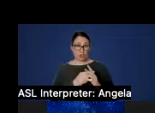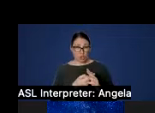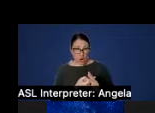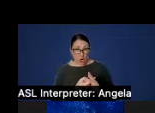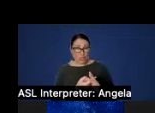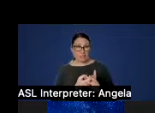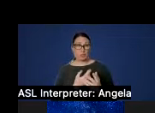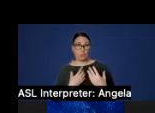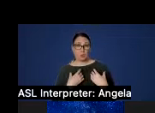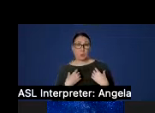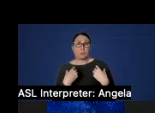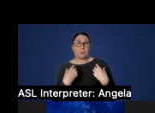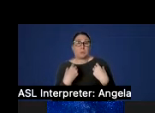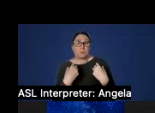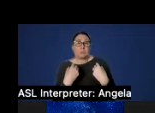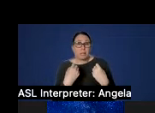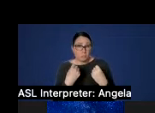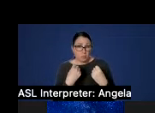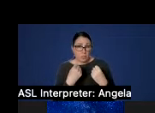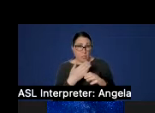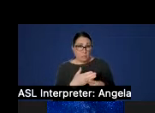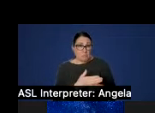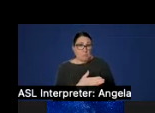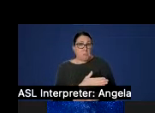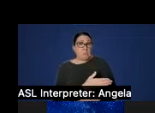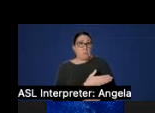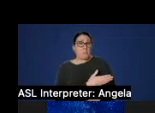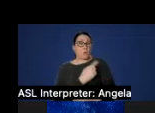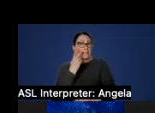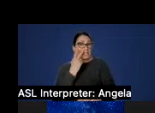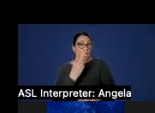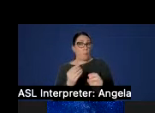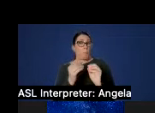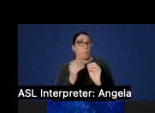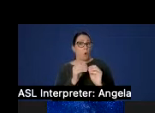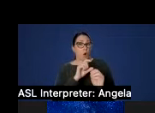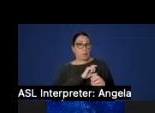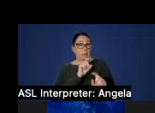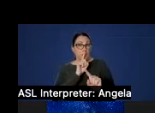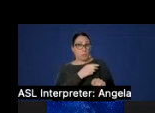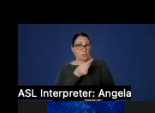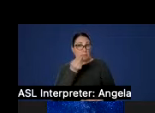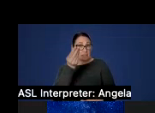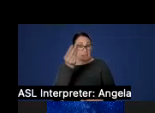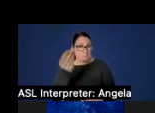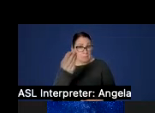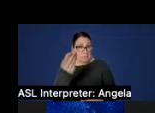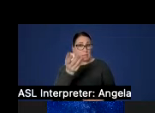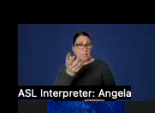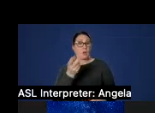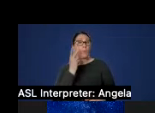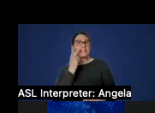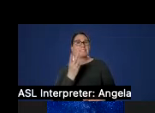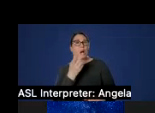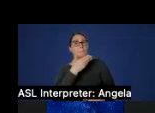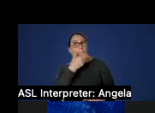And so law enforcement, we saw an increase of police reports being submitted. We saw an increase of strong police reports. So